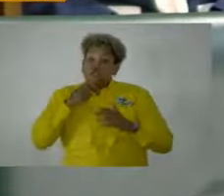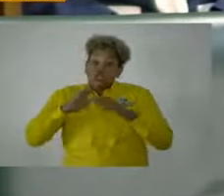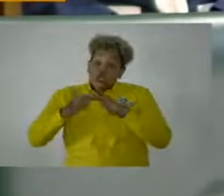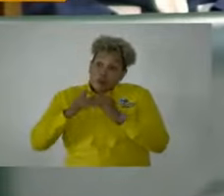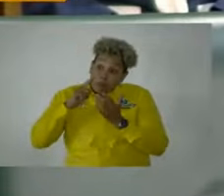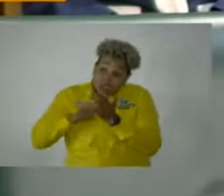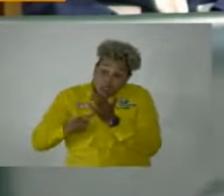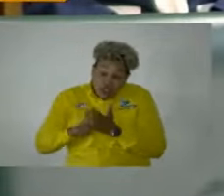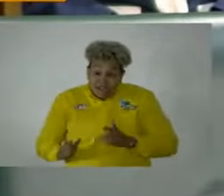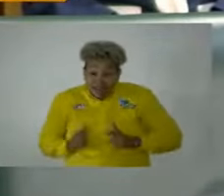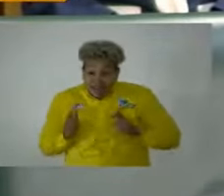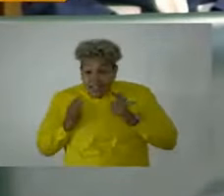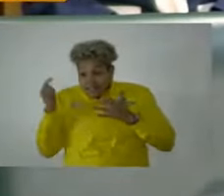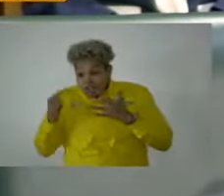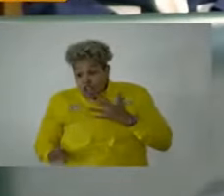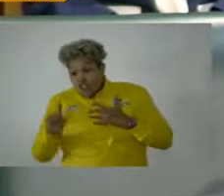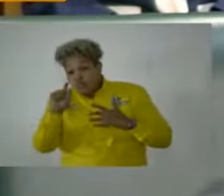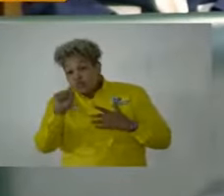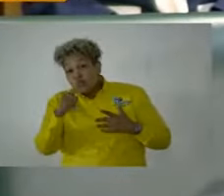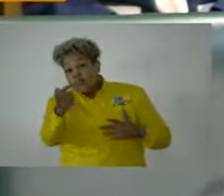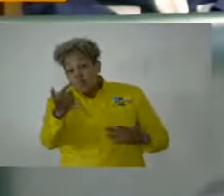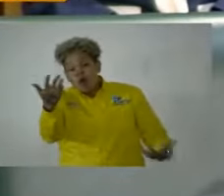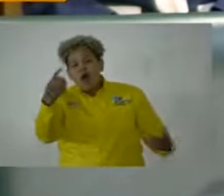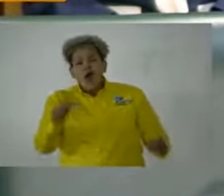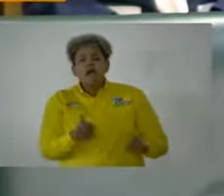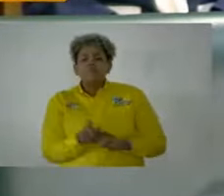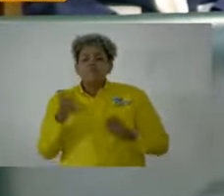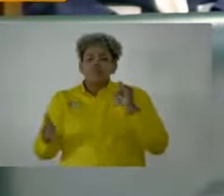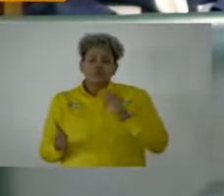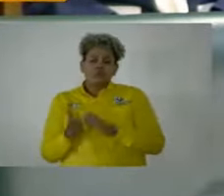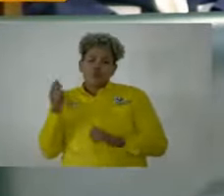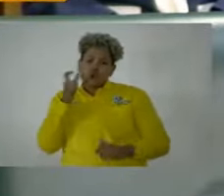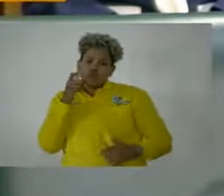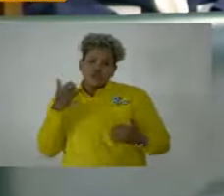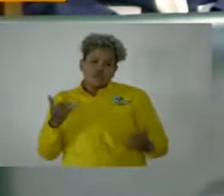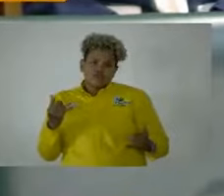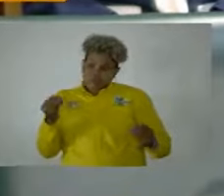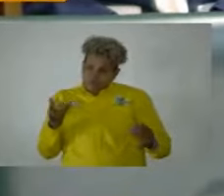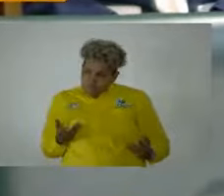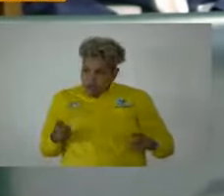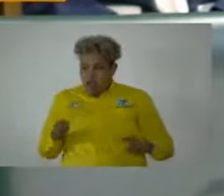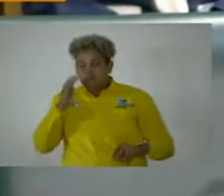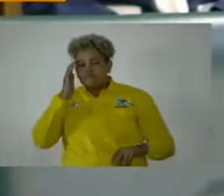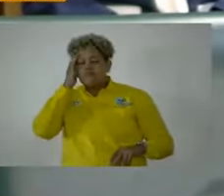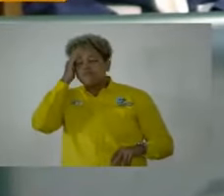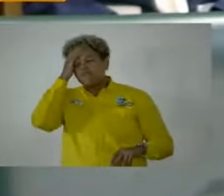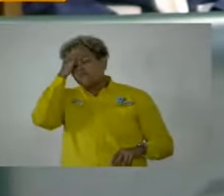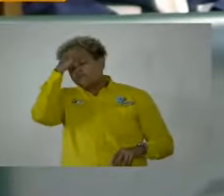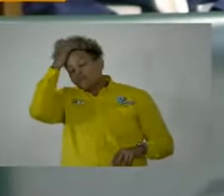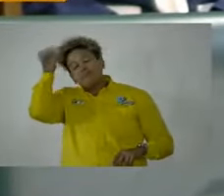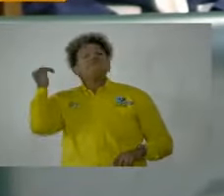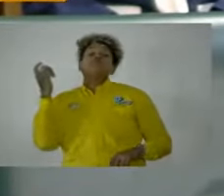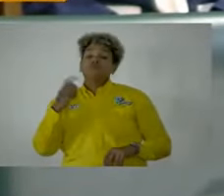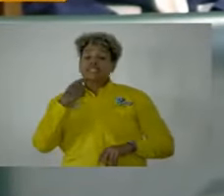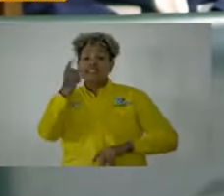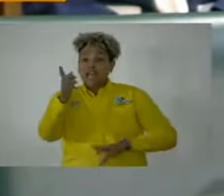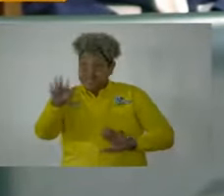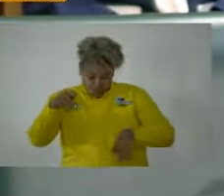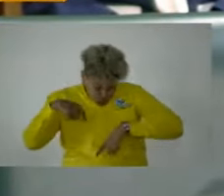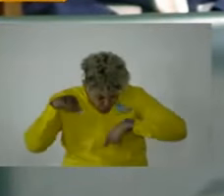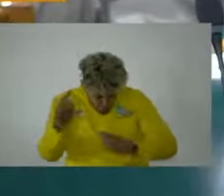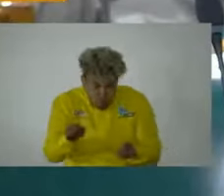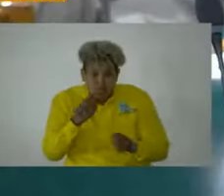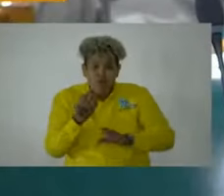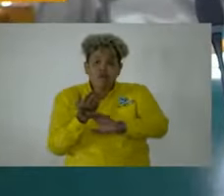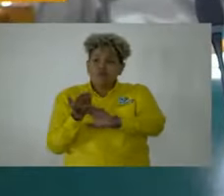Jamaica Survey of Living Conditions 2021, which is the most current available to us, says that there has been an